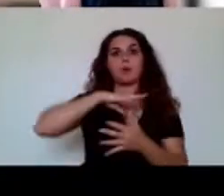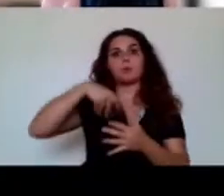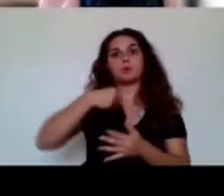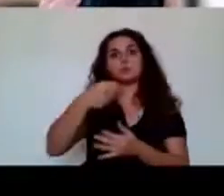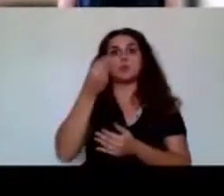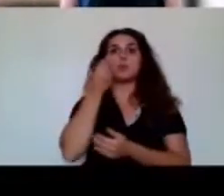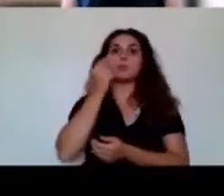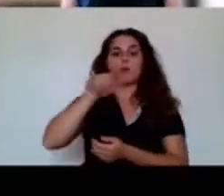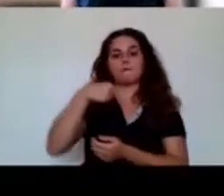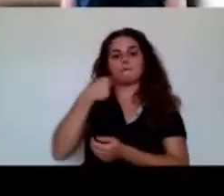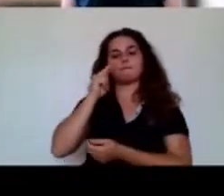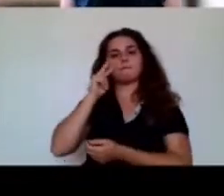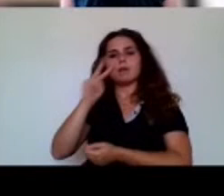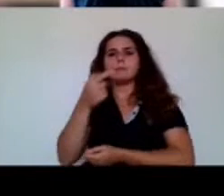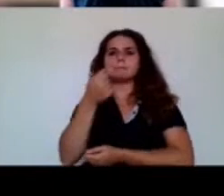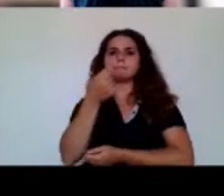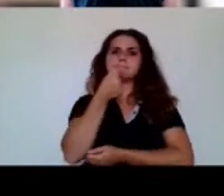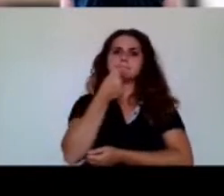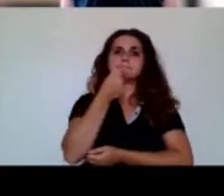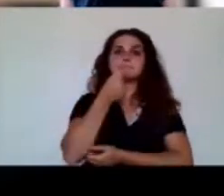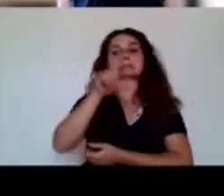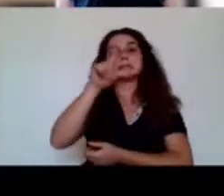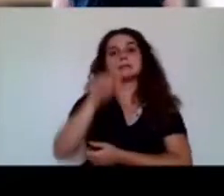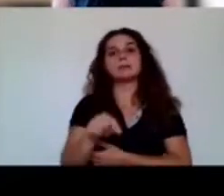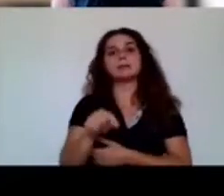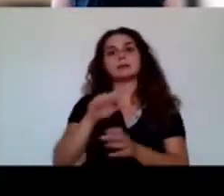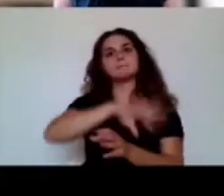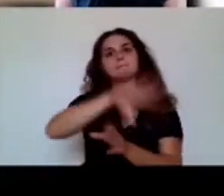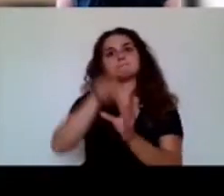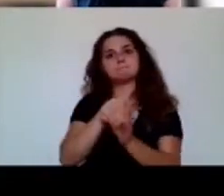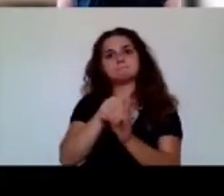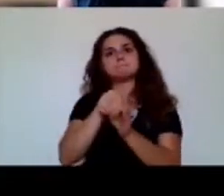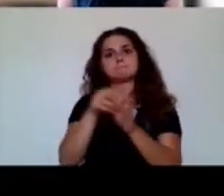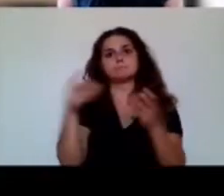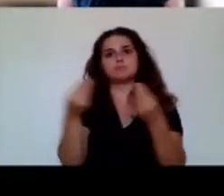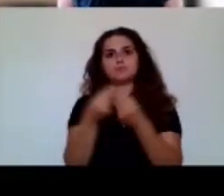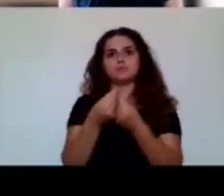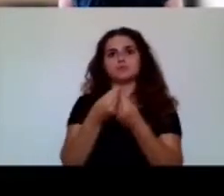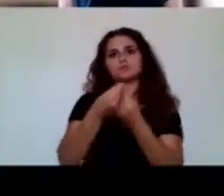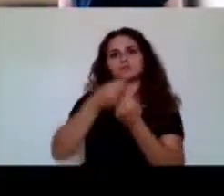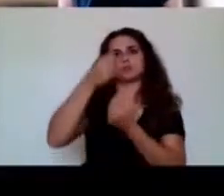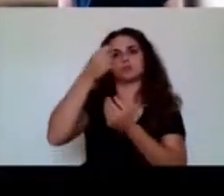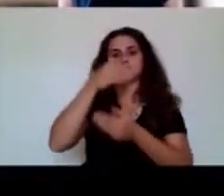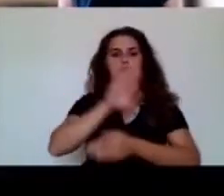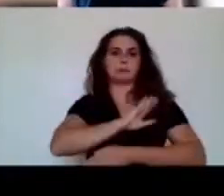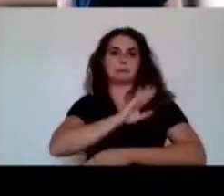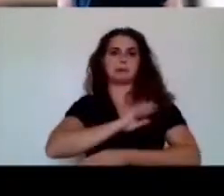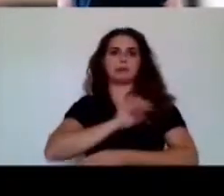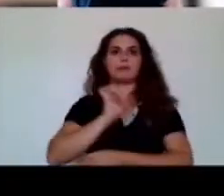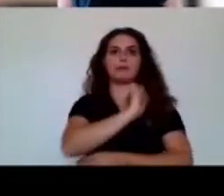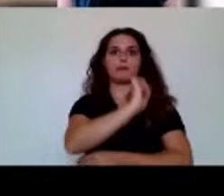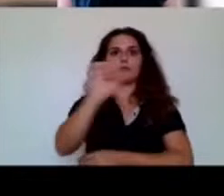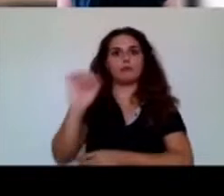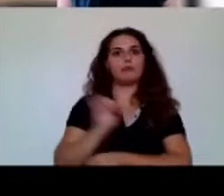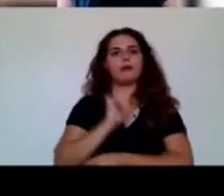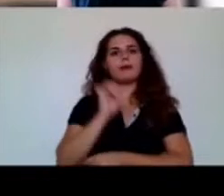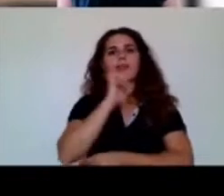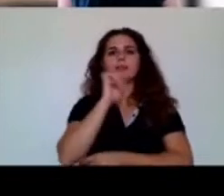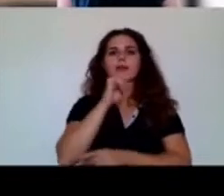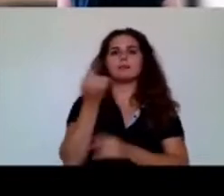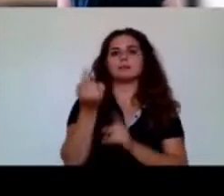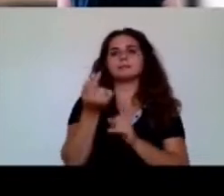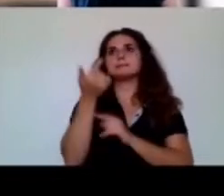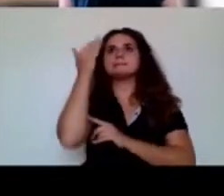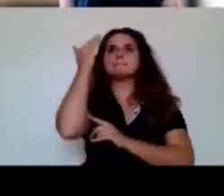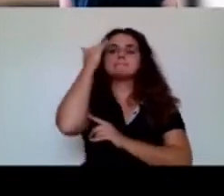we see, as well as integrating that together with our history of experiences that provide expectations